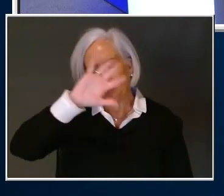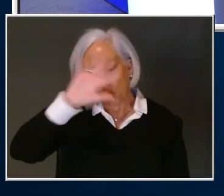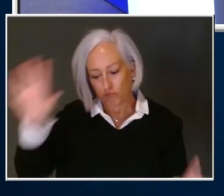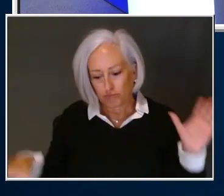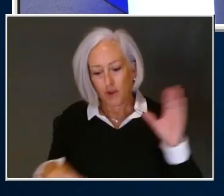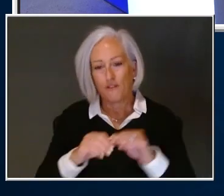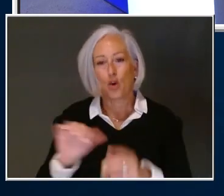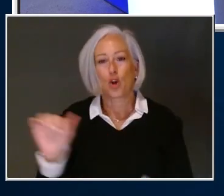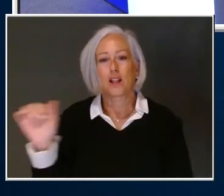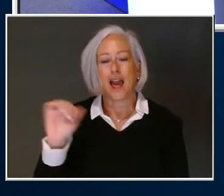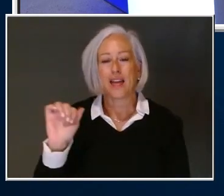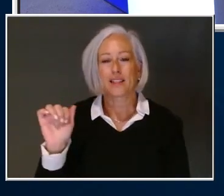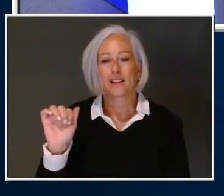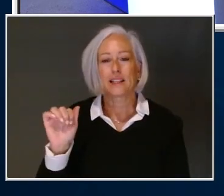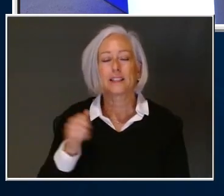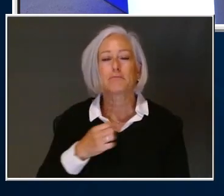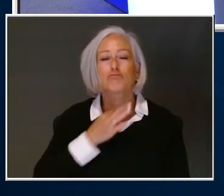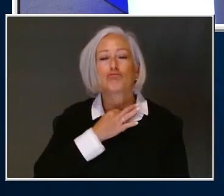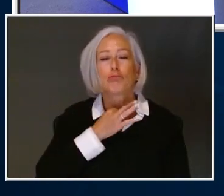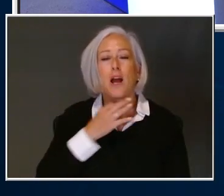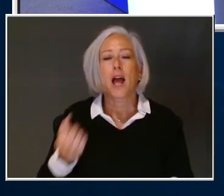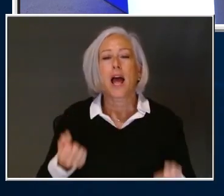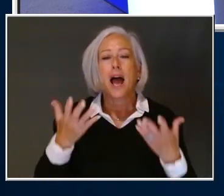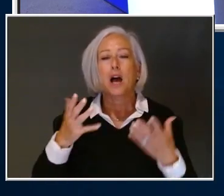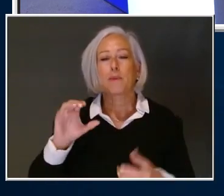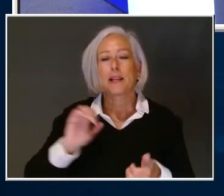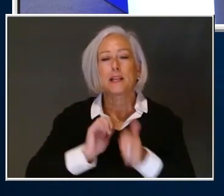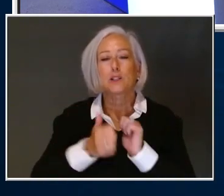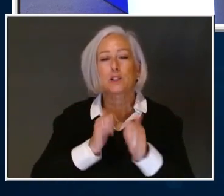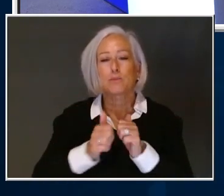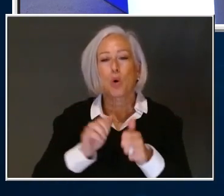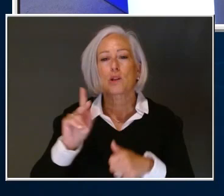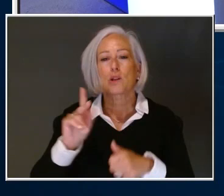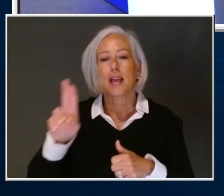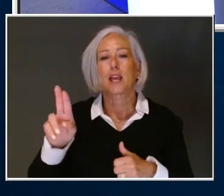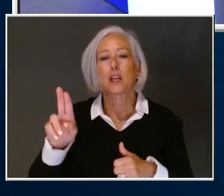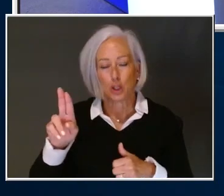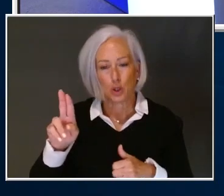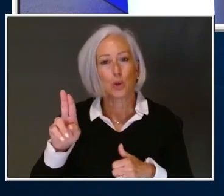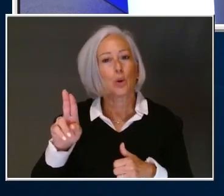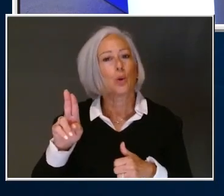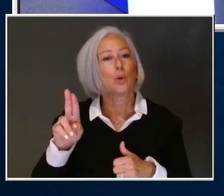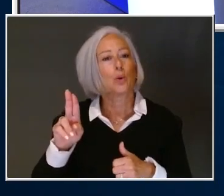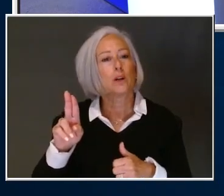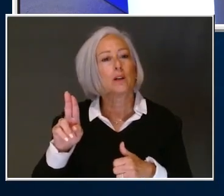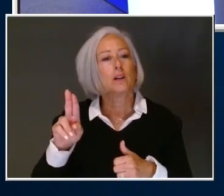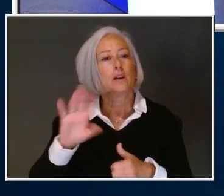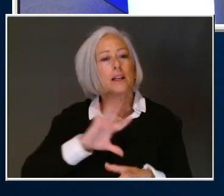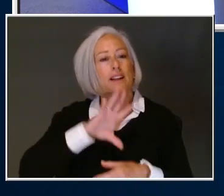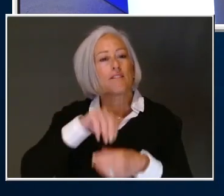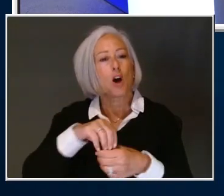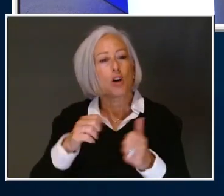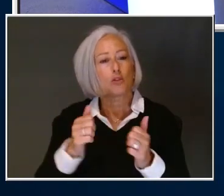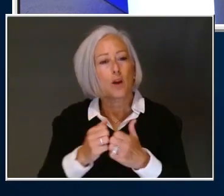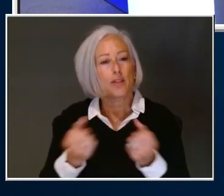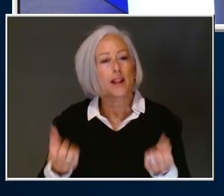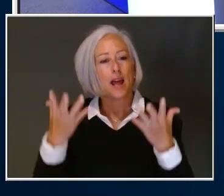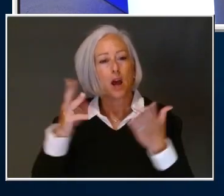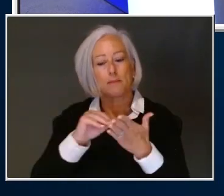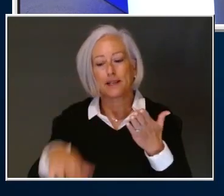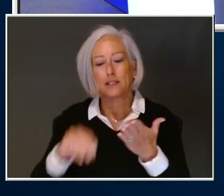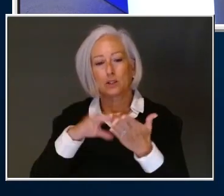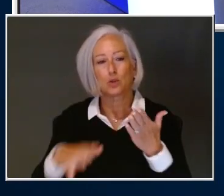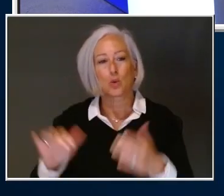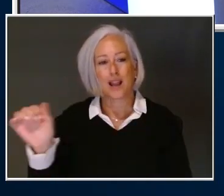KU compete in and how many student athletes are there at KU? Can we run some numbers? Yeah, I can give you 16